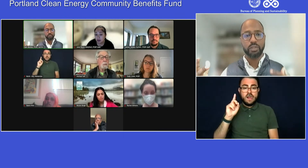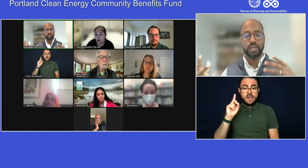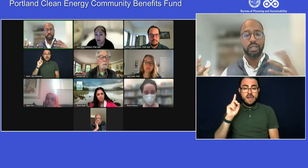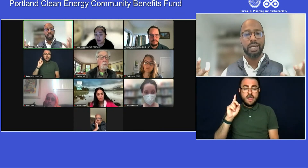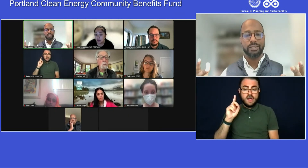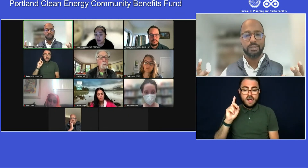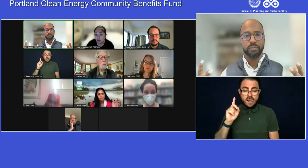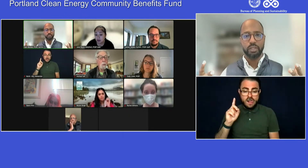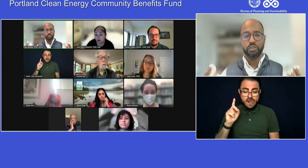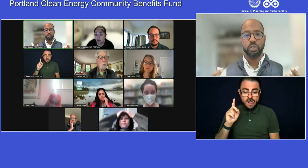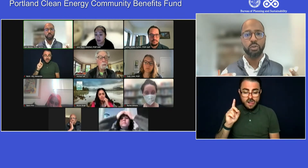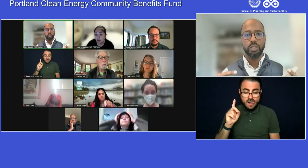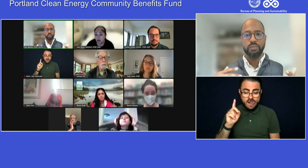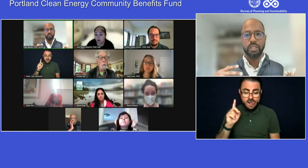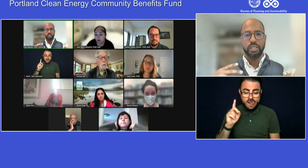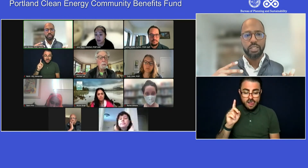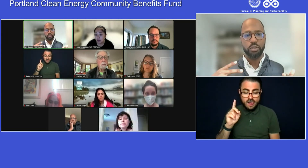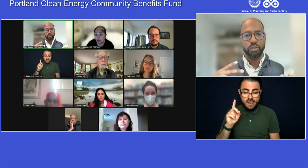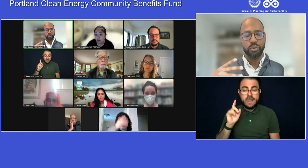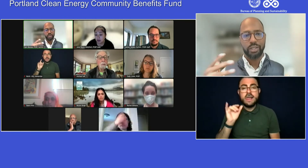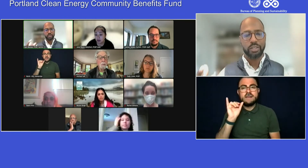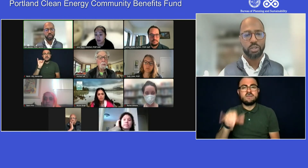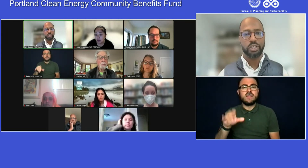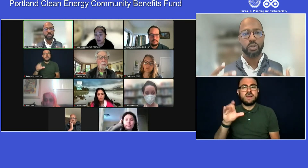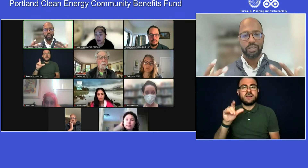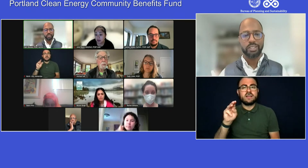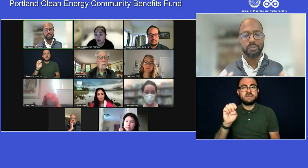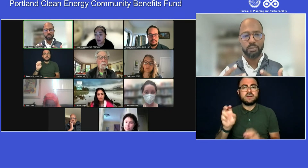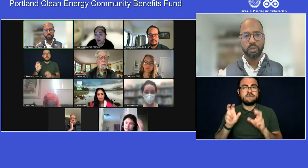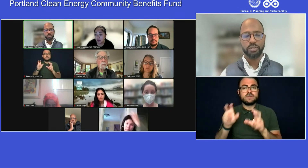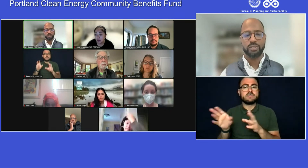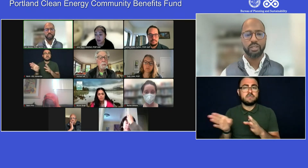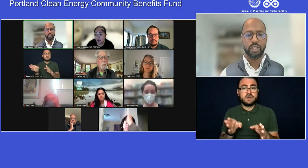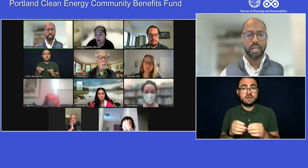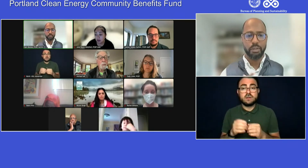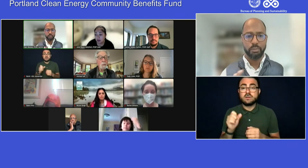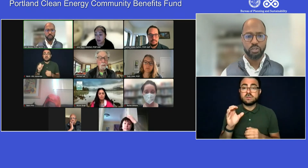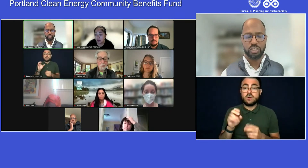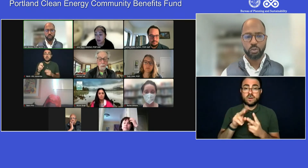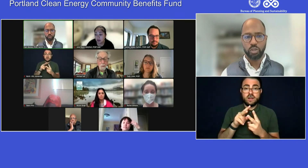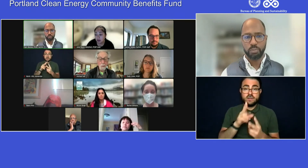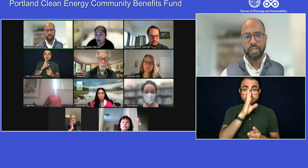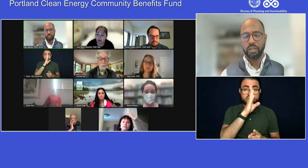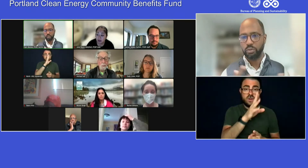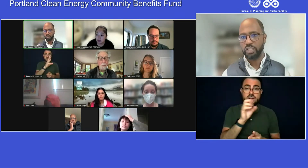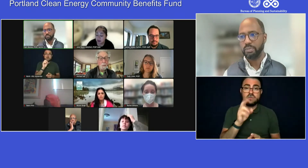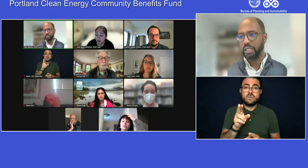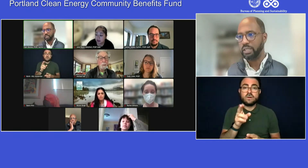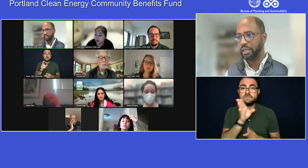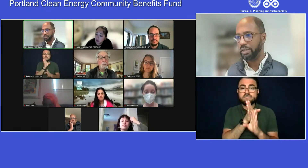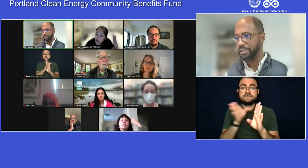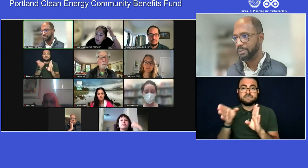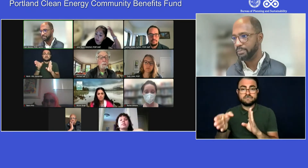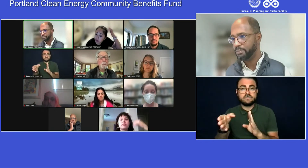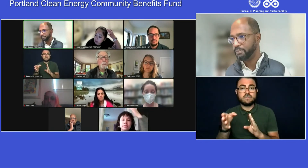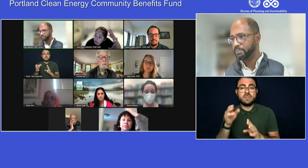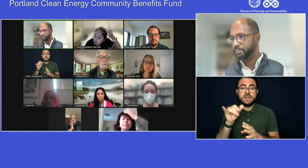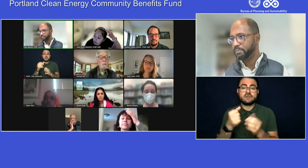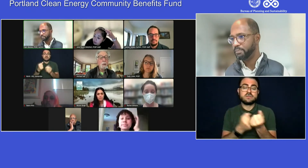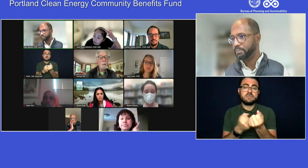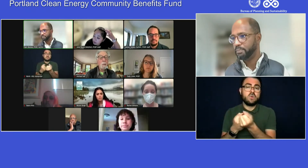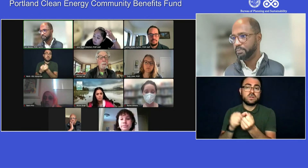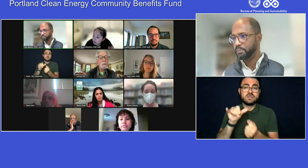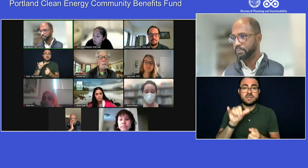investment plan aligns. And so it either directly or indirectly supports the climate emergency work plan across many